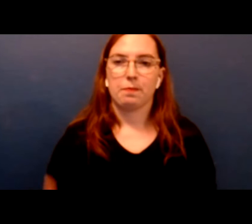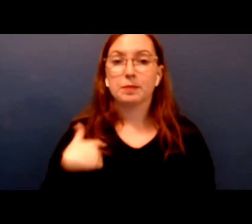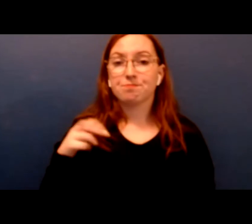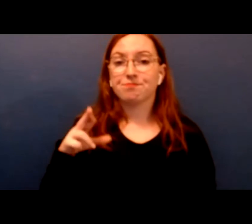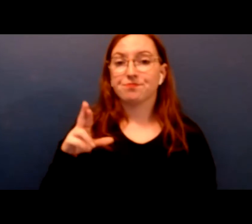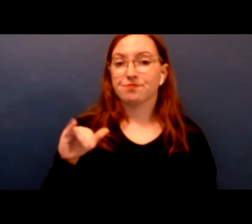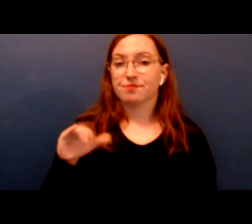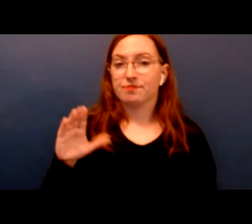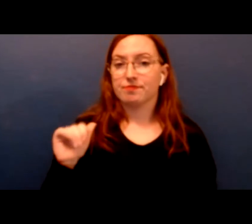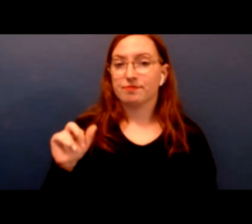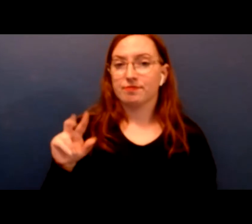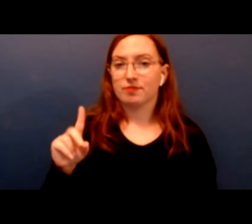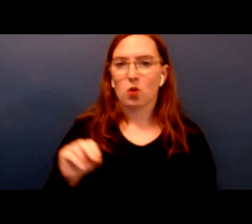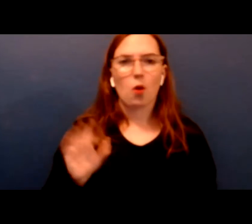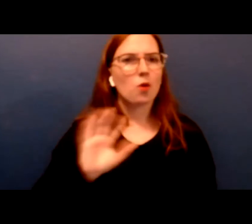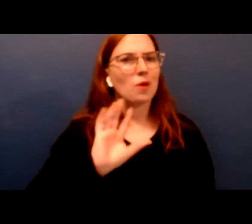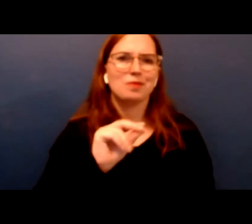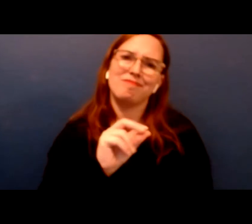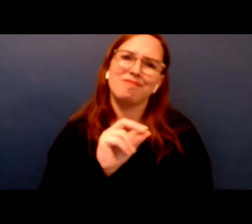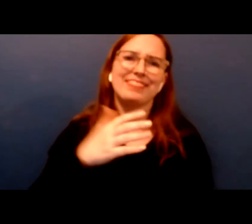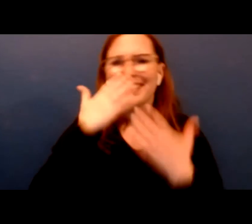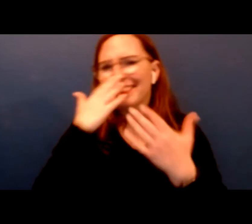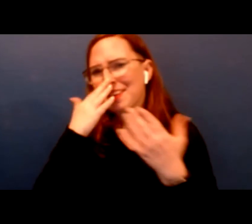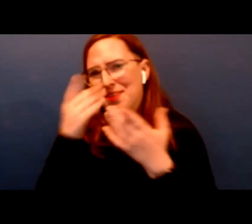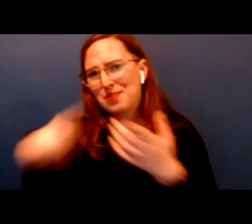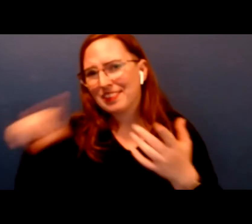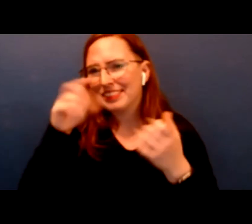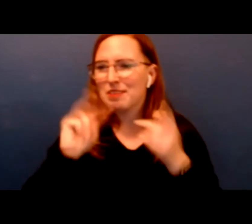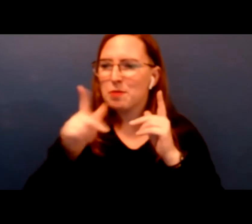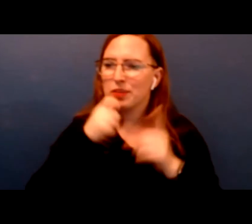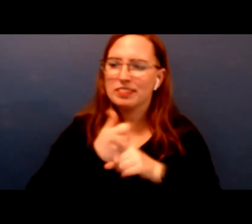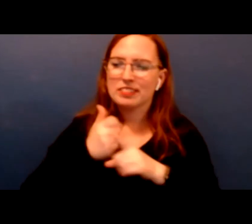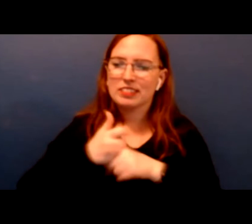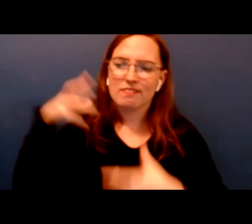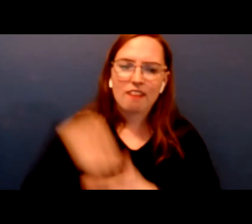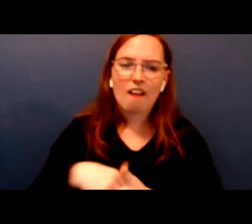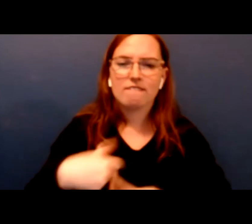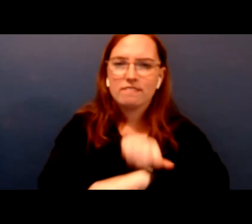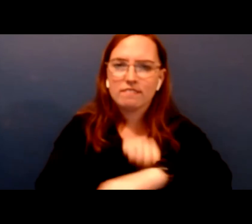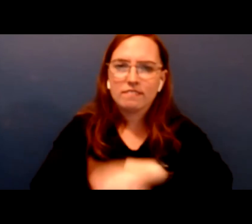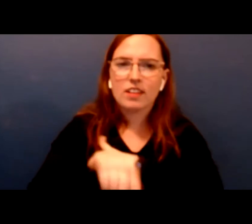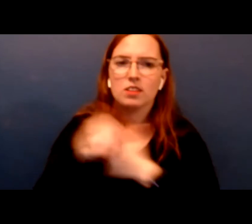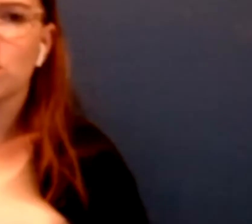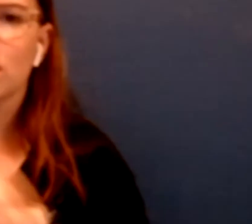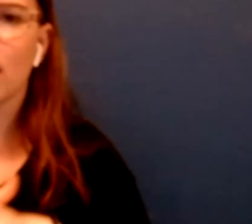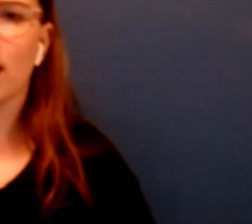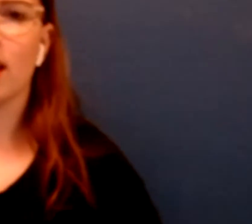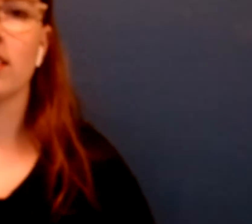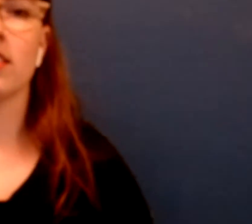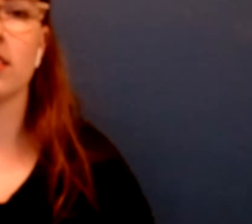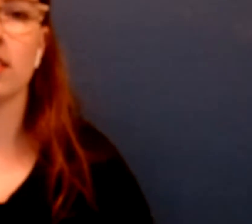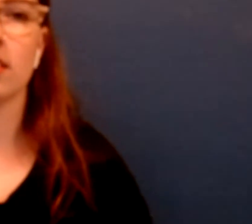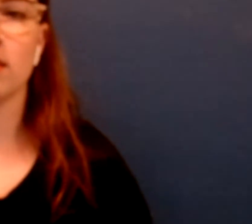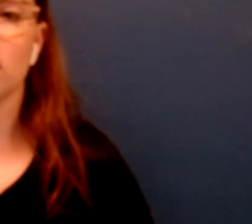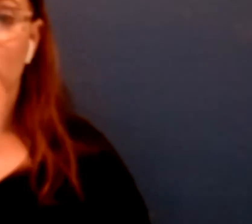No, thanking everyone for participating and you know, everyone's ideas is only going to make